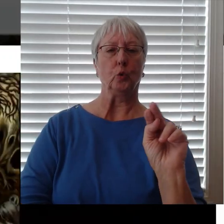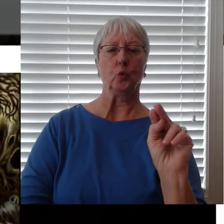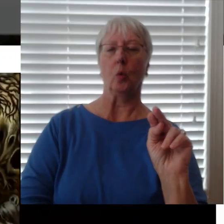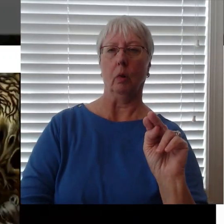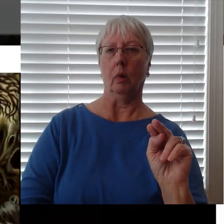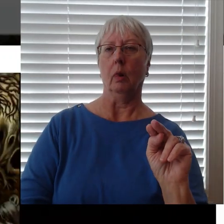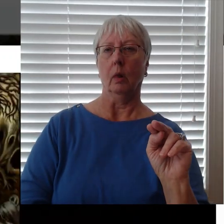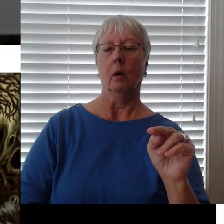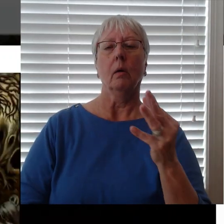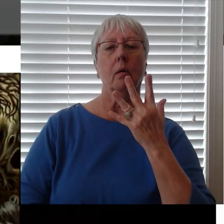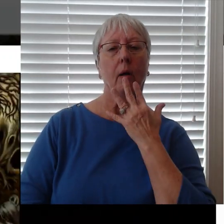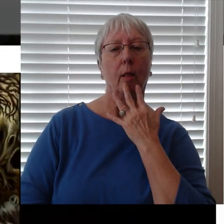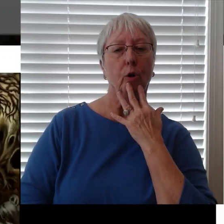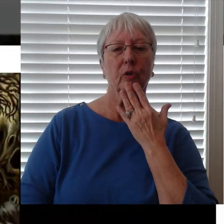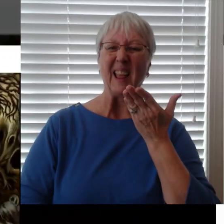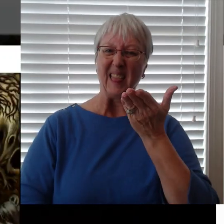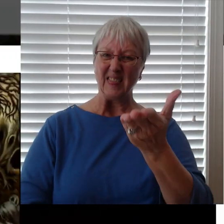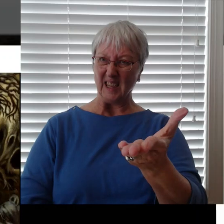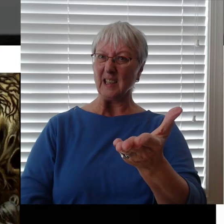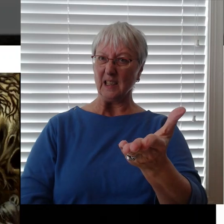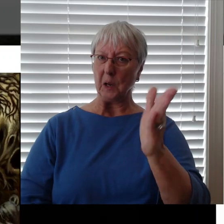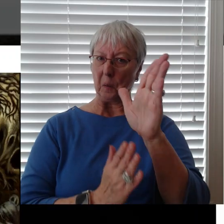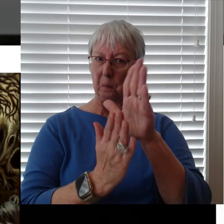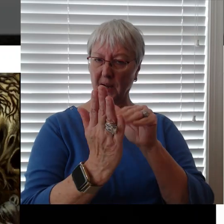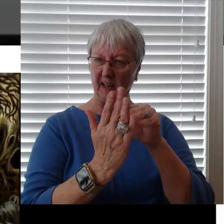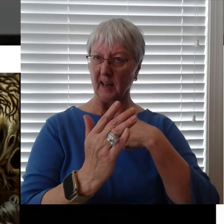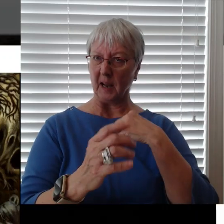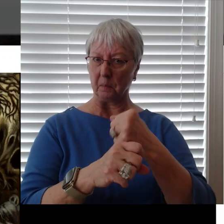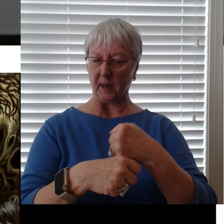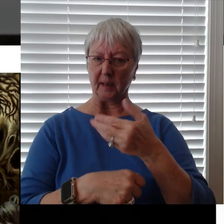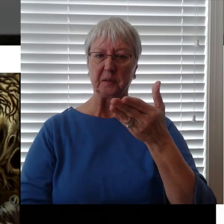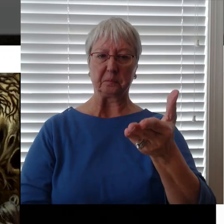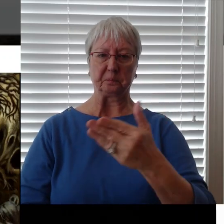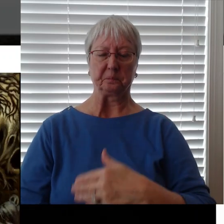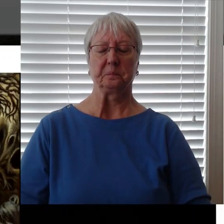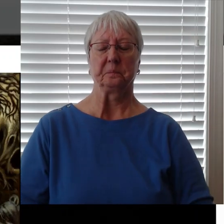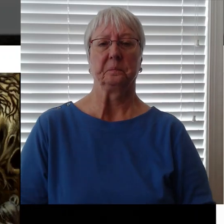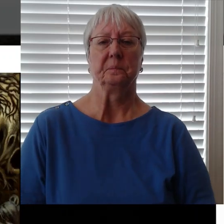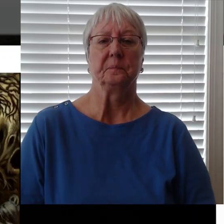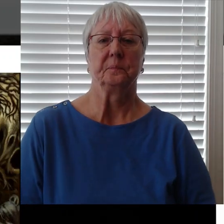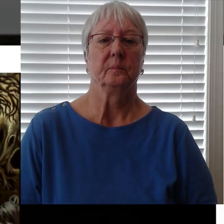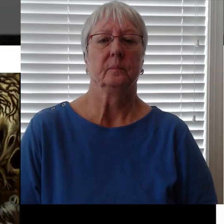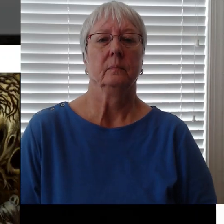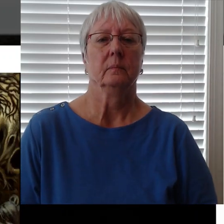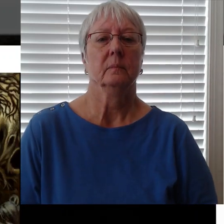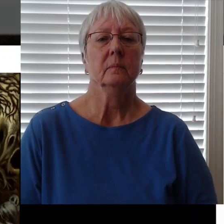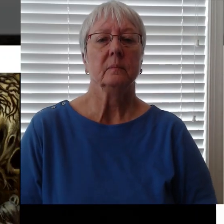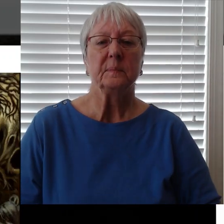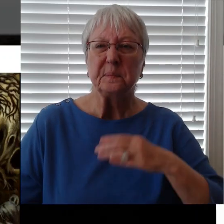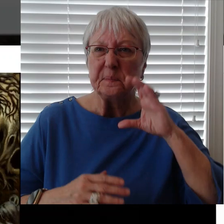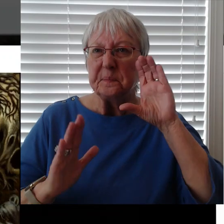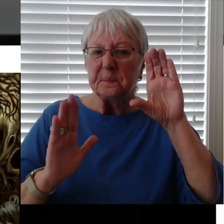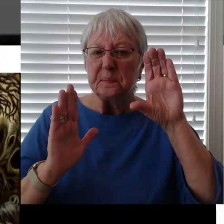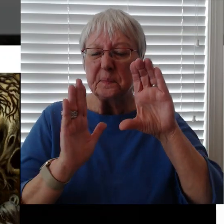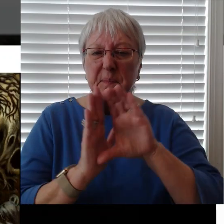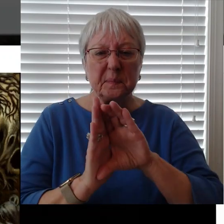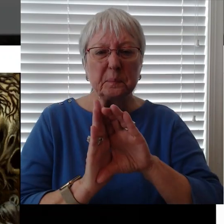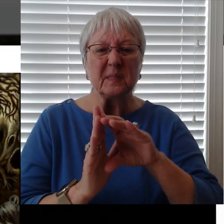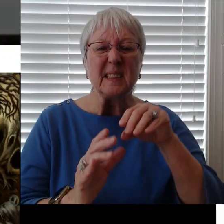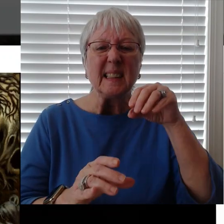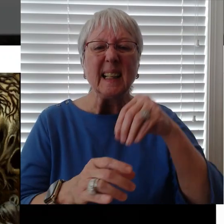created for the children's classic tale, The Wind in the Willows, written by Kenneth Grahame. The image is for the chapter The Wild